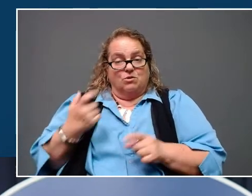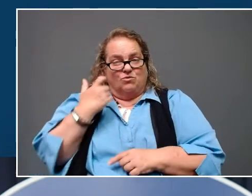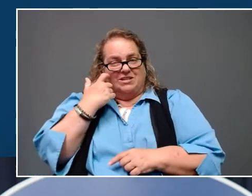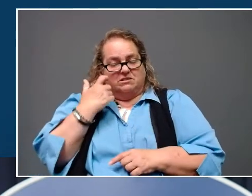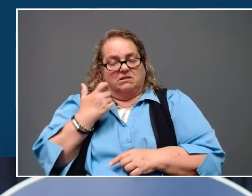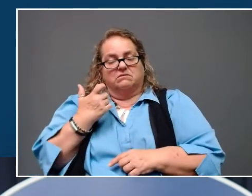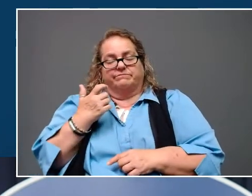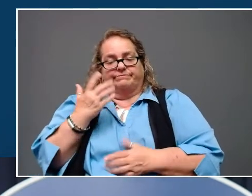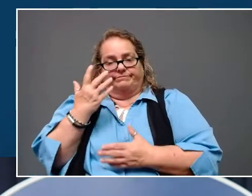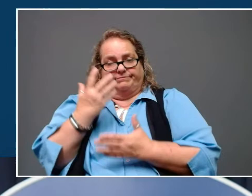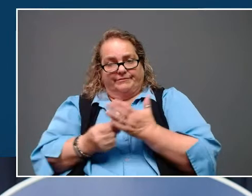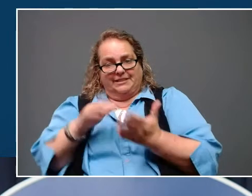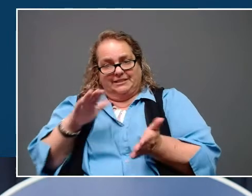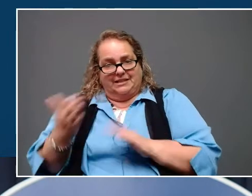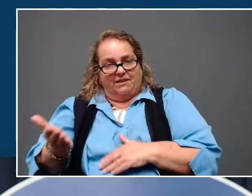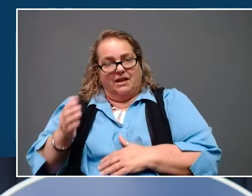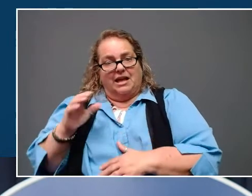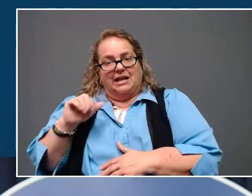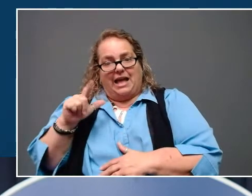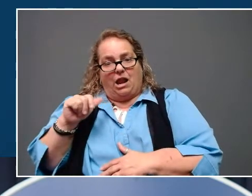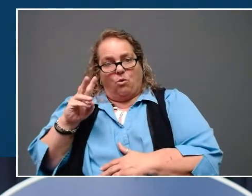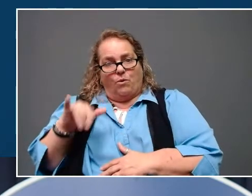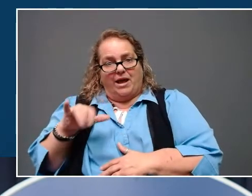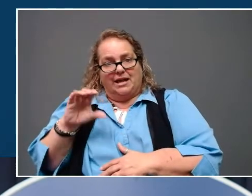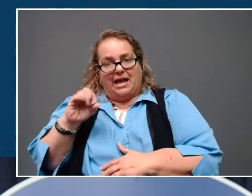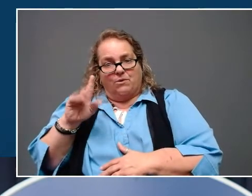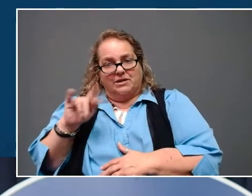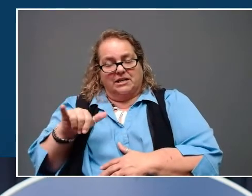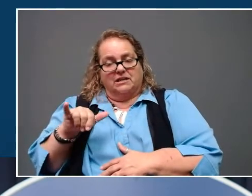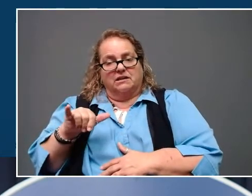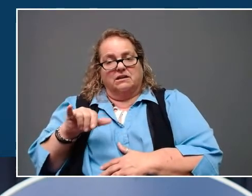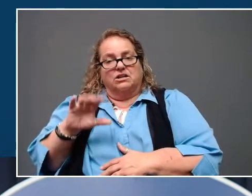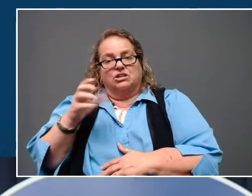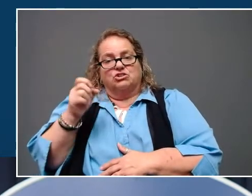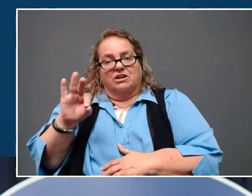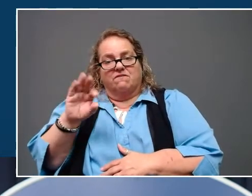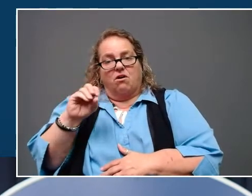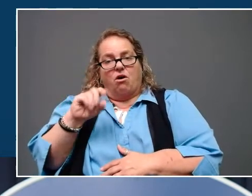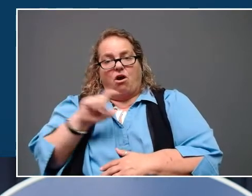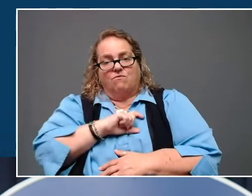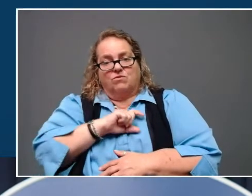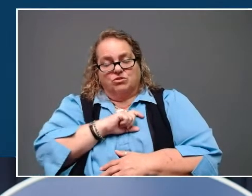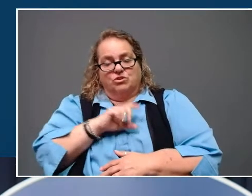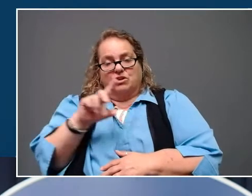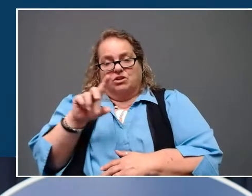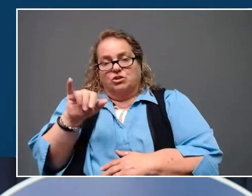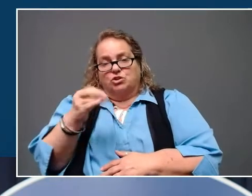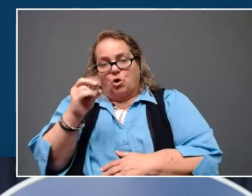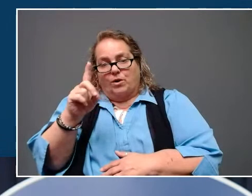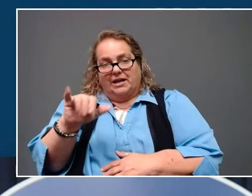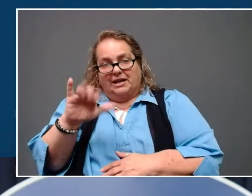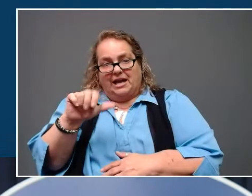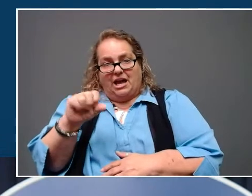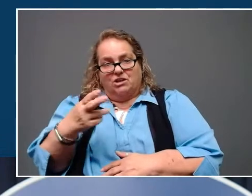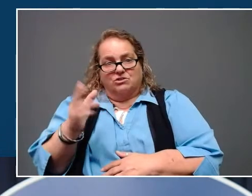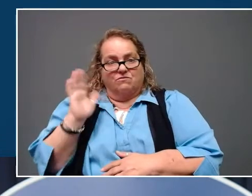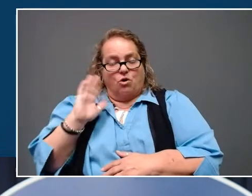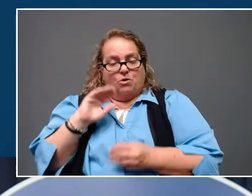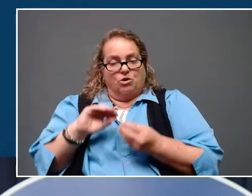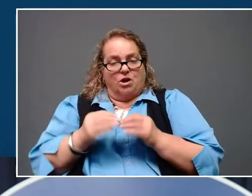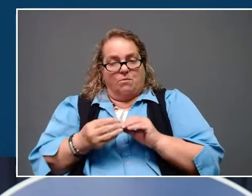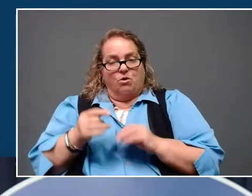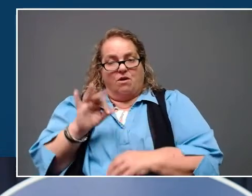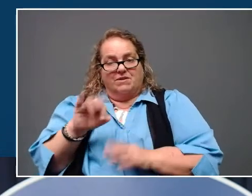of Callaway County Sheriff's Office Chief Deputy Jody Cash, former member of the state police, who lost his life on Monday,